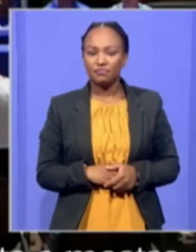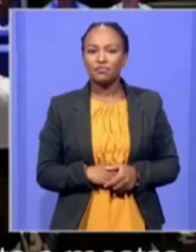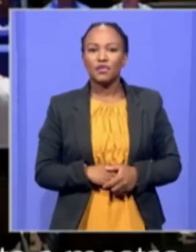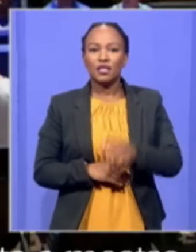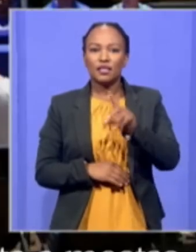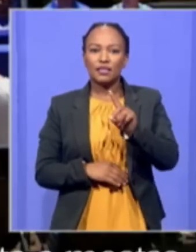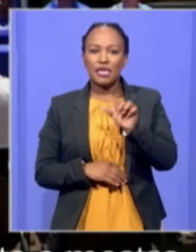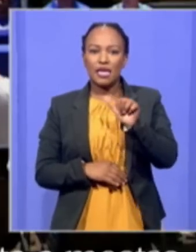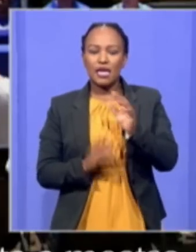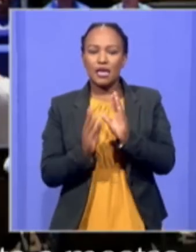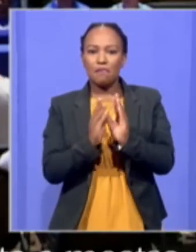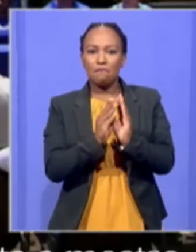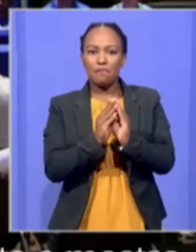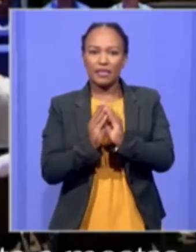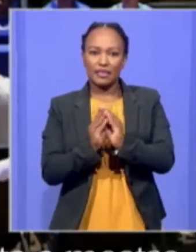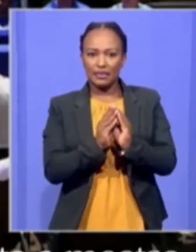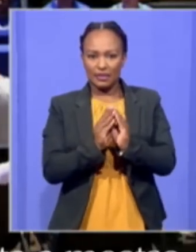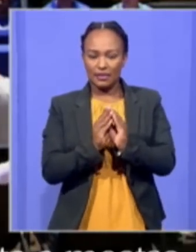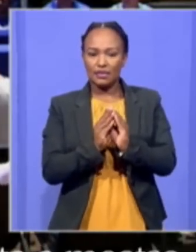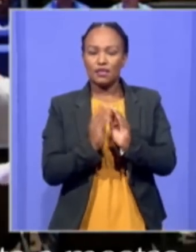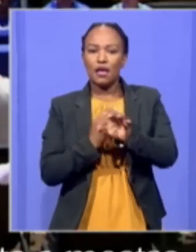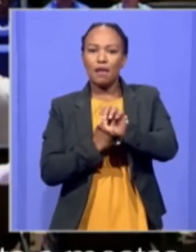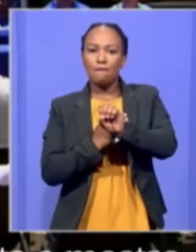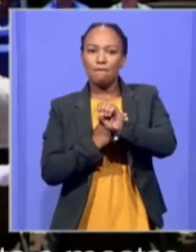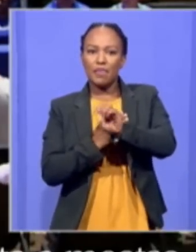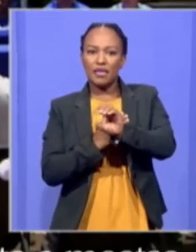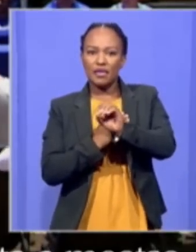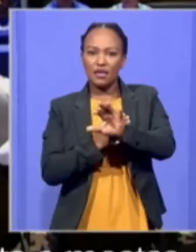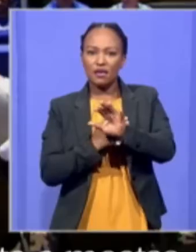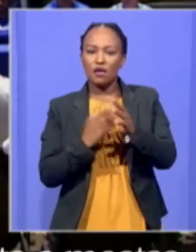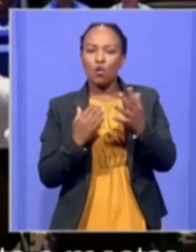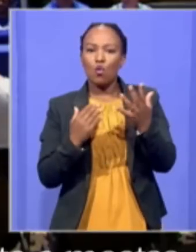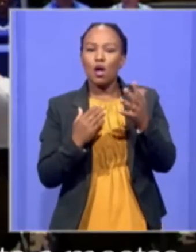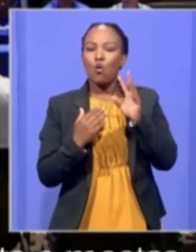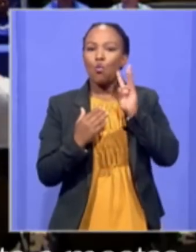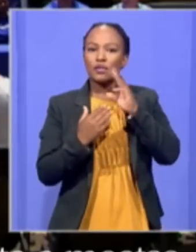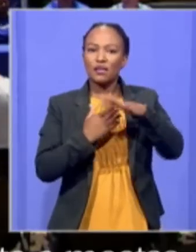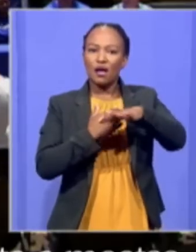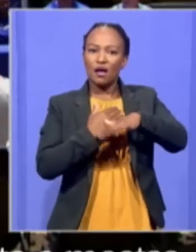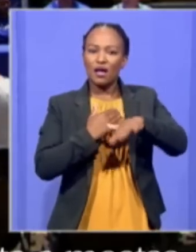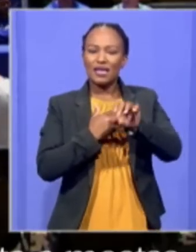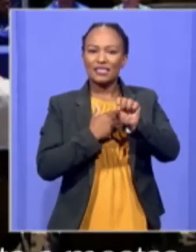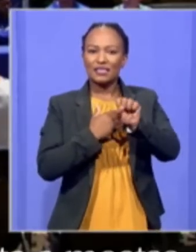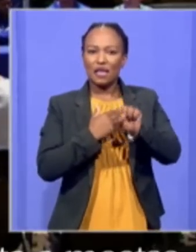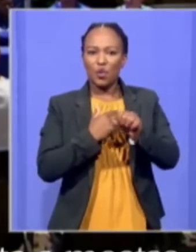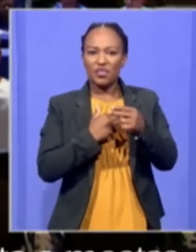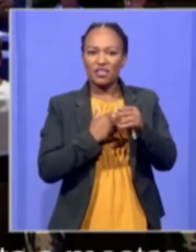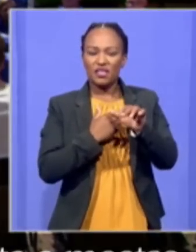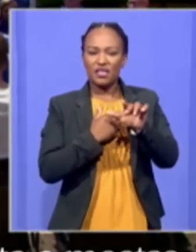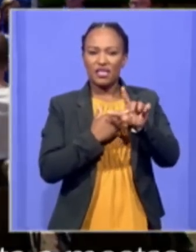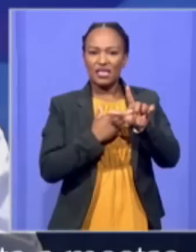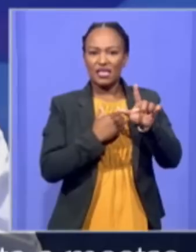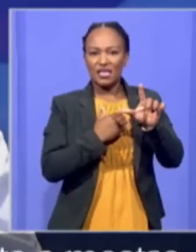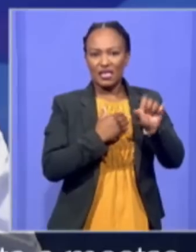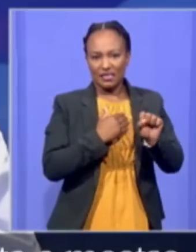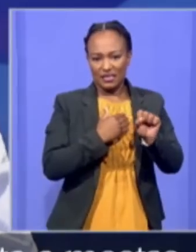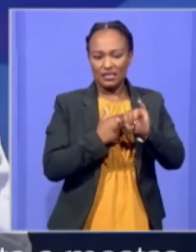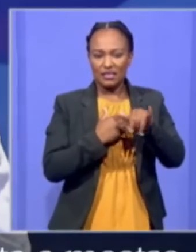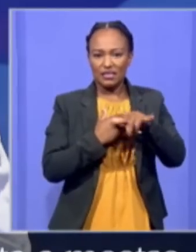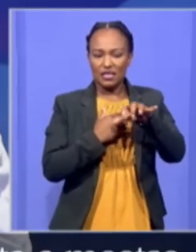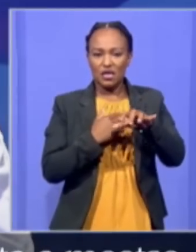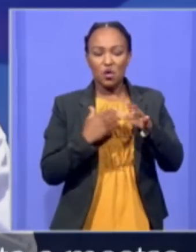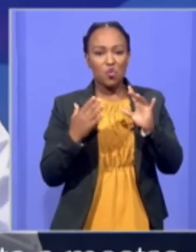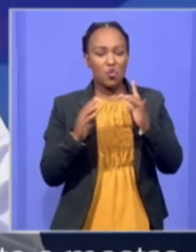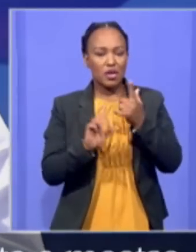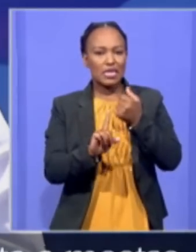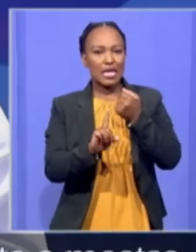E swere kopano le babegadi taba ka ntlenyana ga tora ya metsi ya South Hills ka borwa bja Johannesburg e le go lefelo leo le amilego kudu